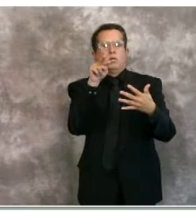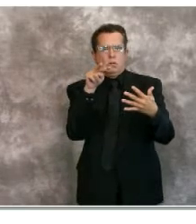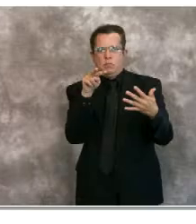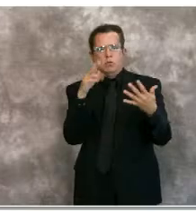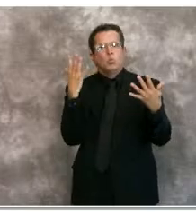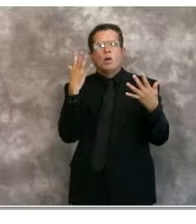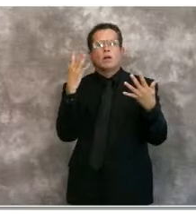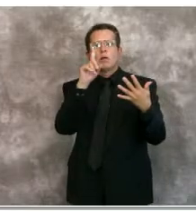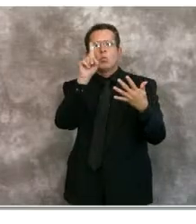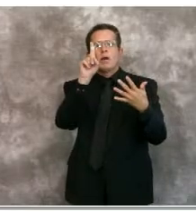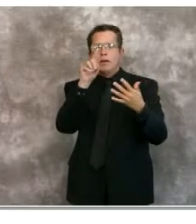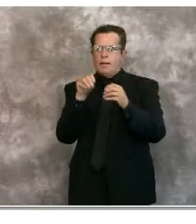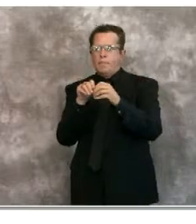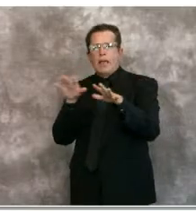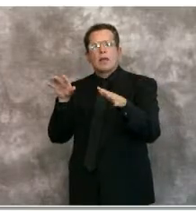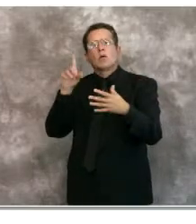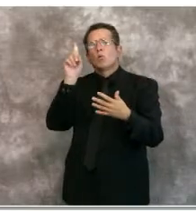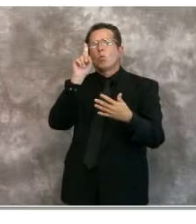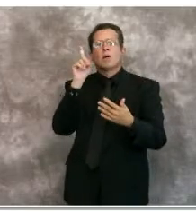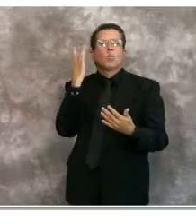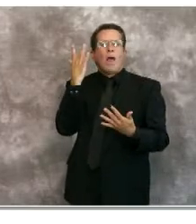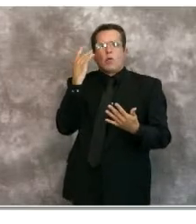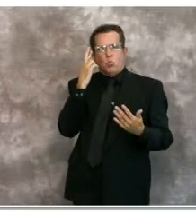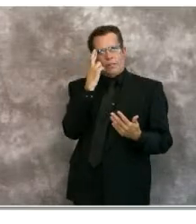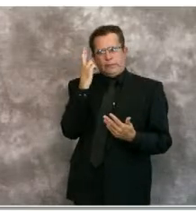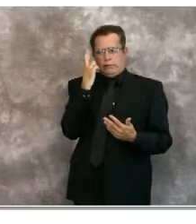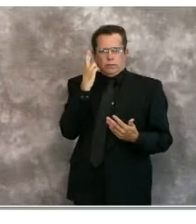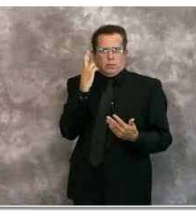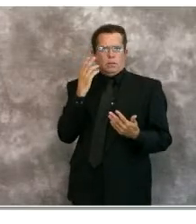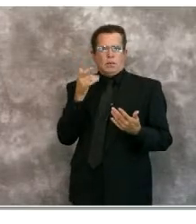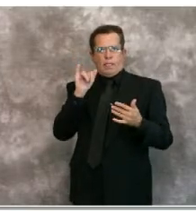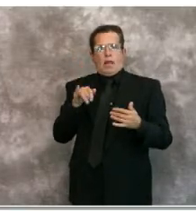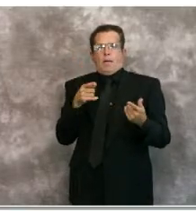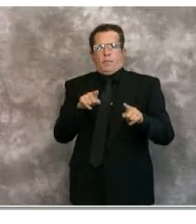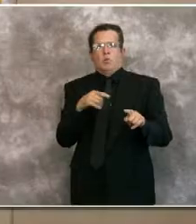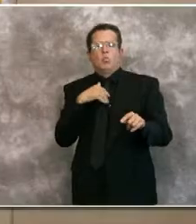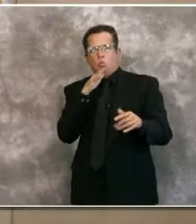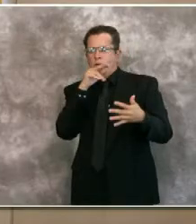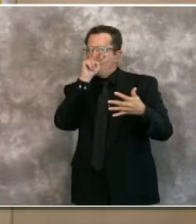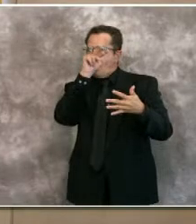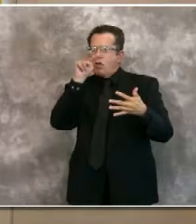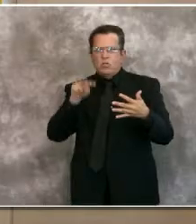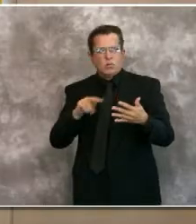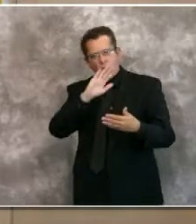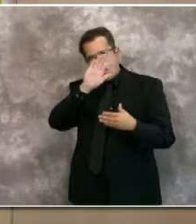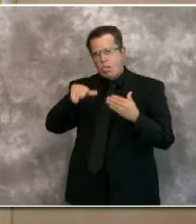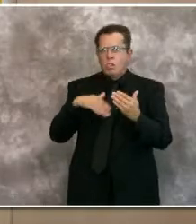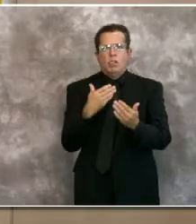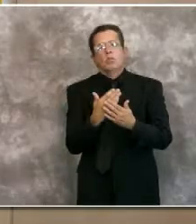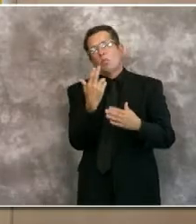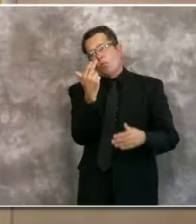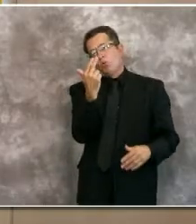is impacting it or feeding into it or associated with it. So we monitor all 13.